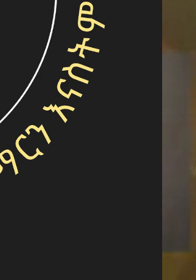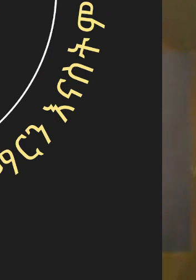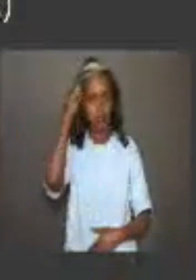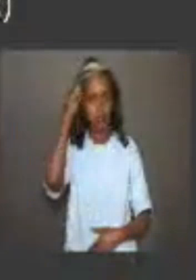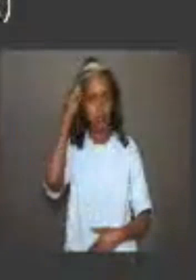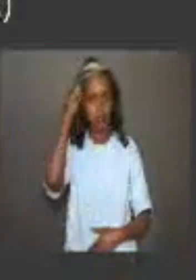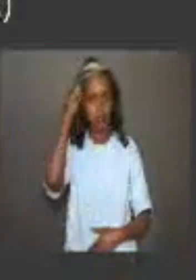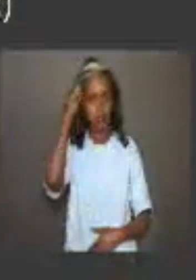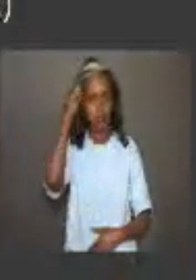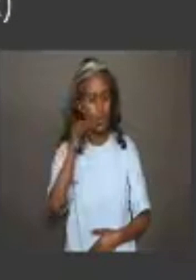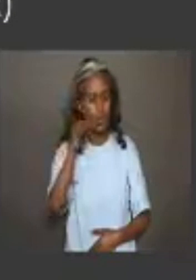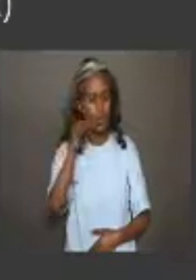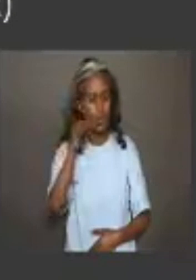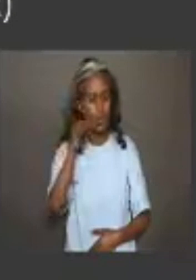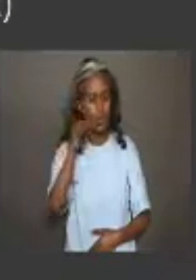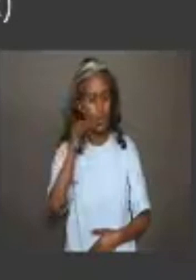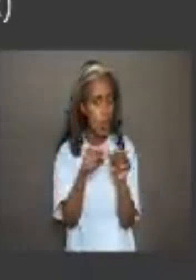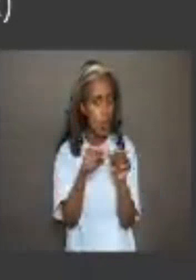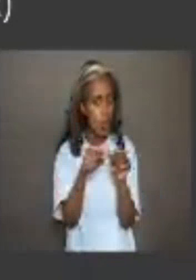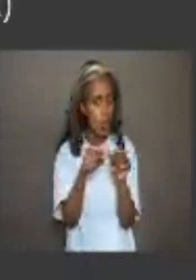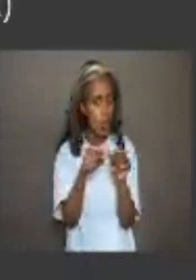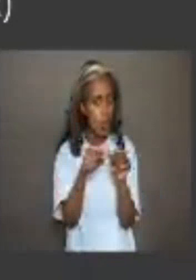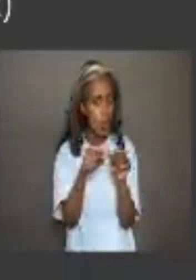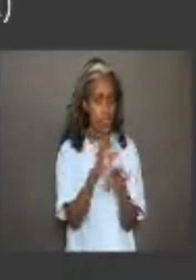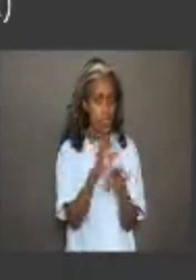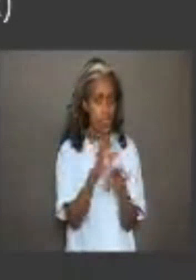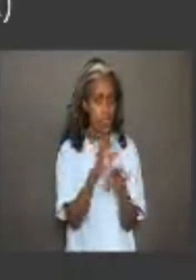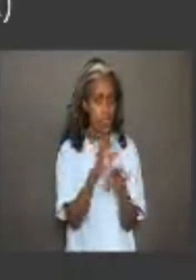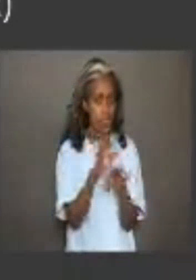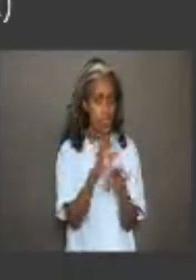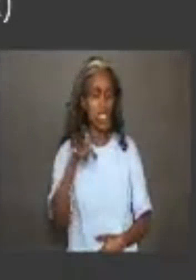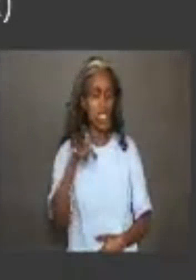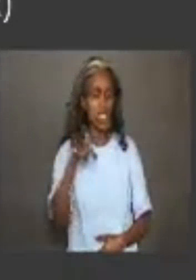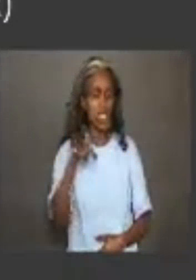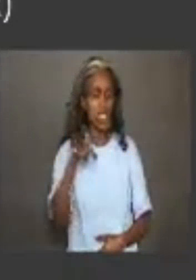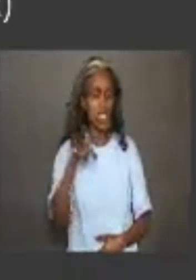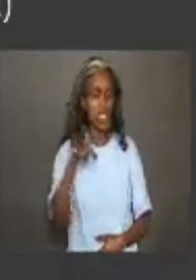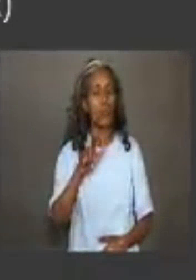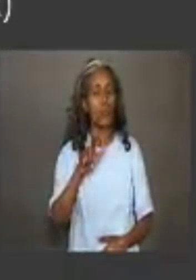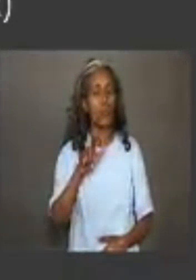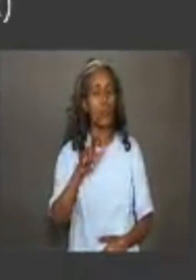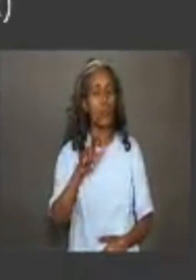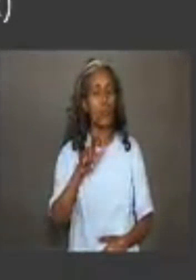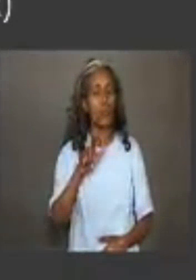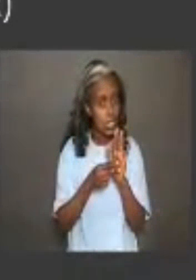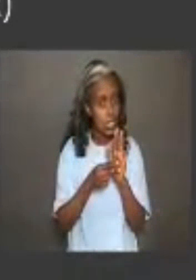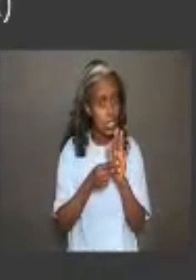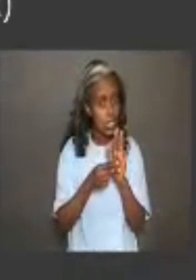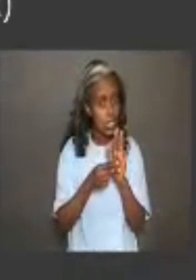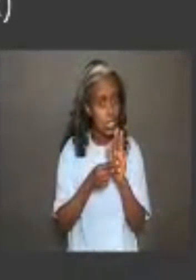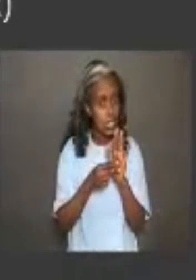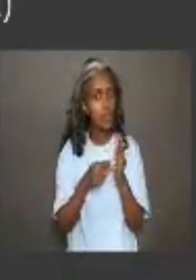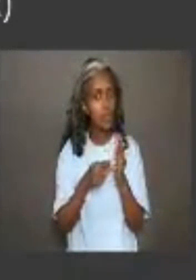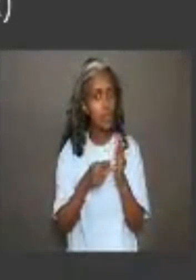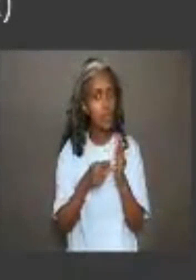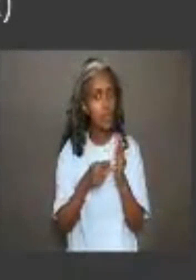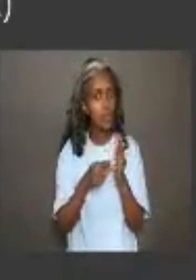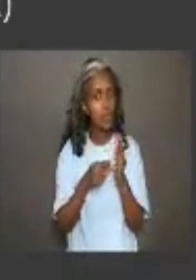You will recall that factorizing a polynomial means to writing as the